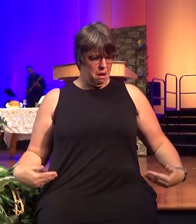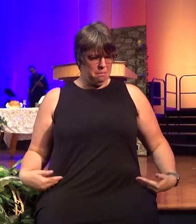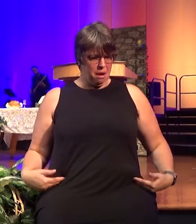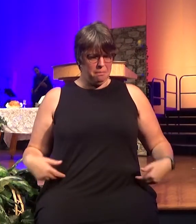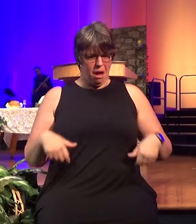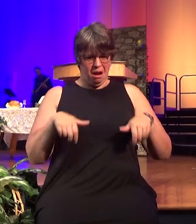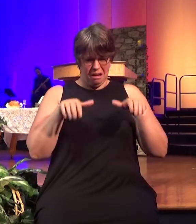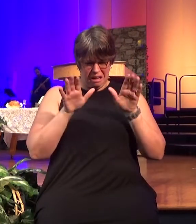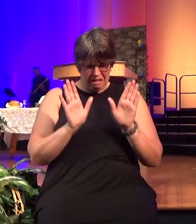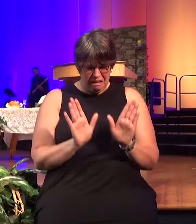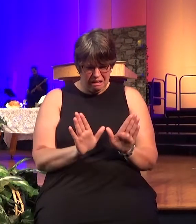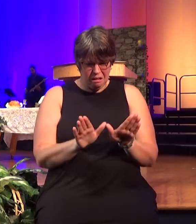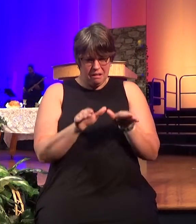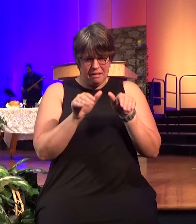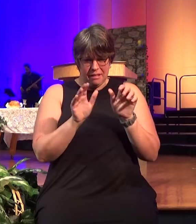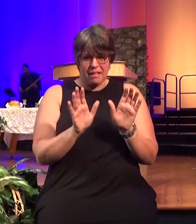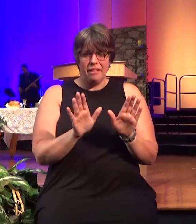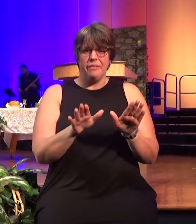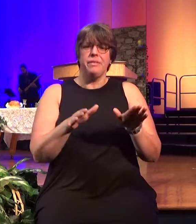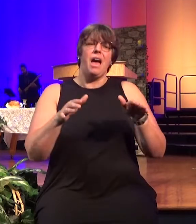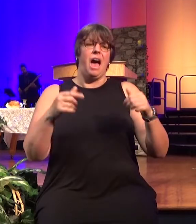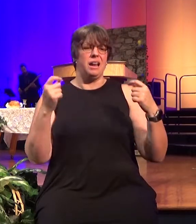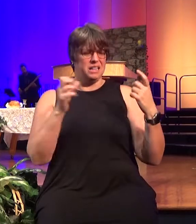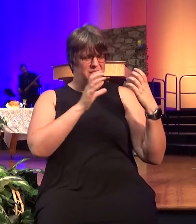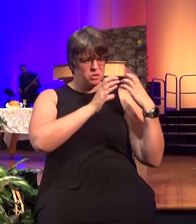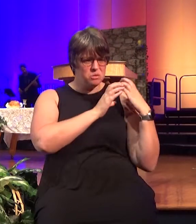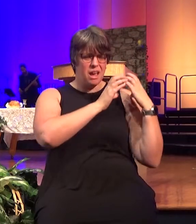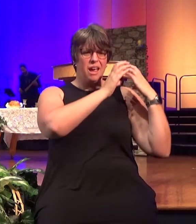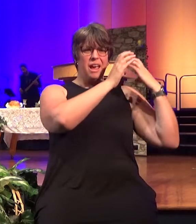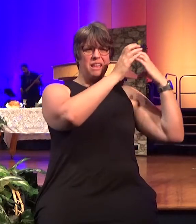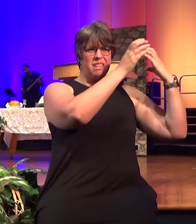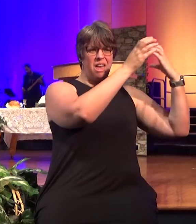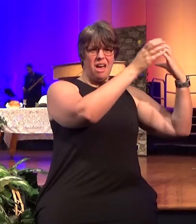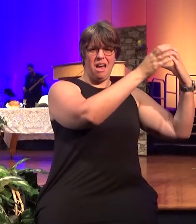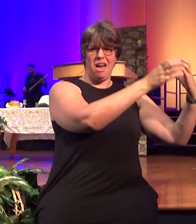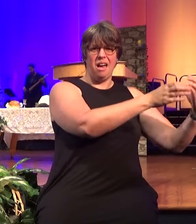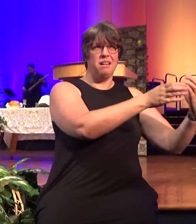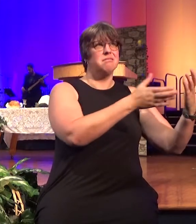Oh, break me, take me, climb inside.